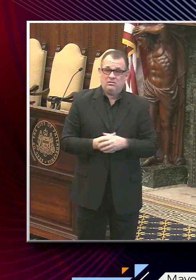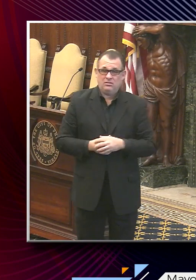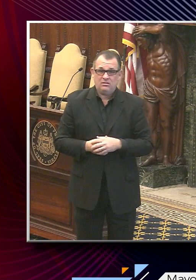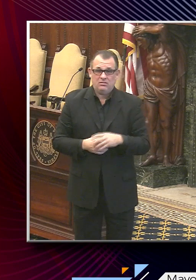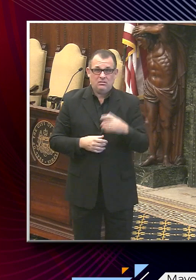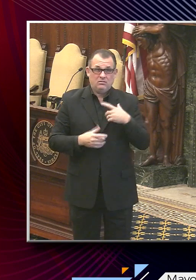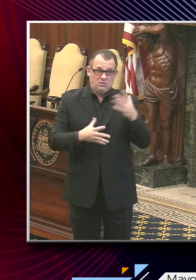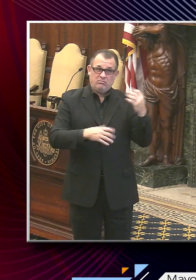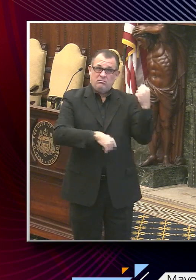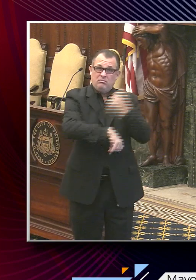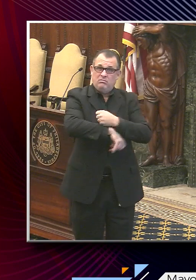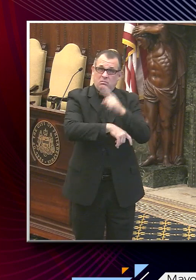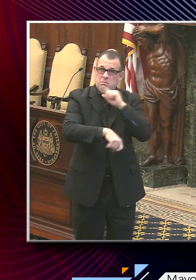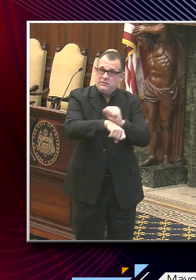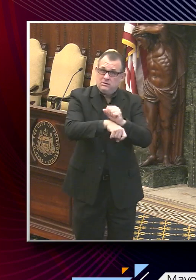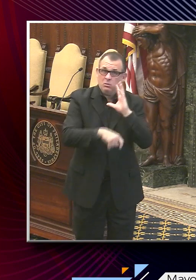down.